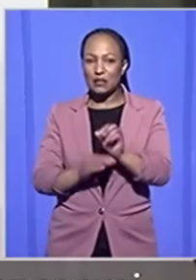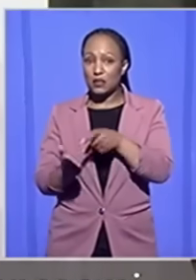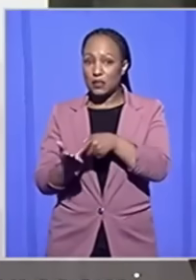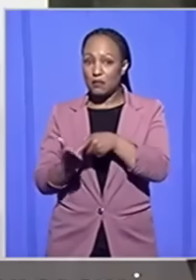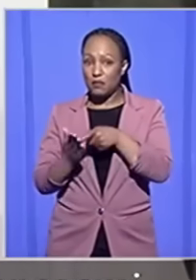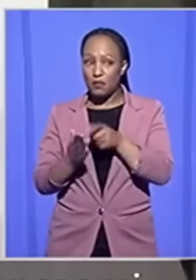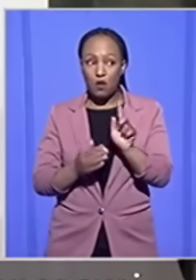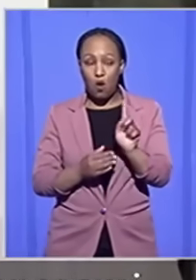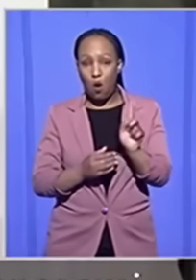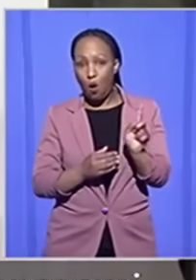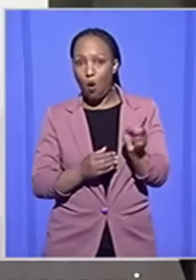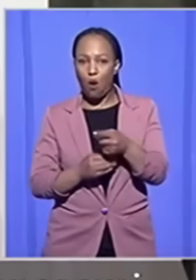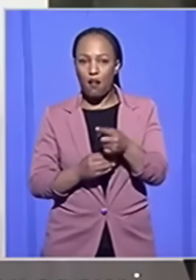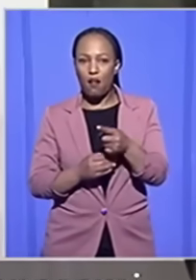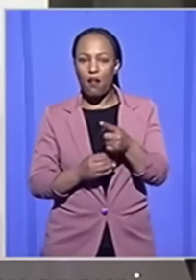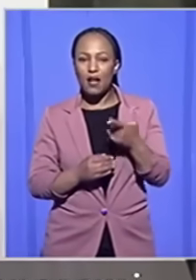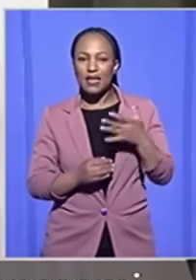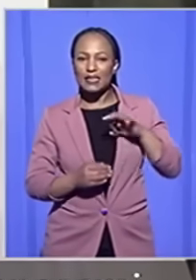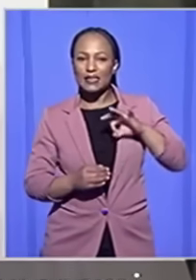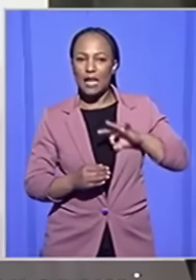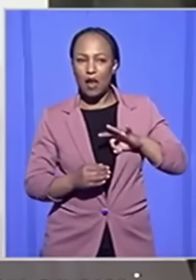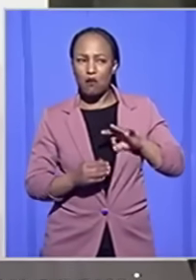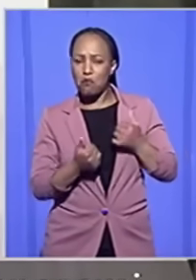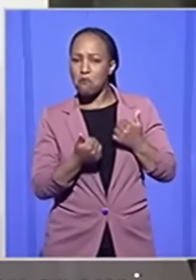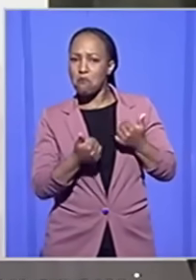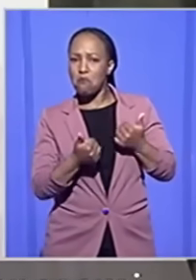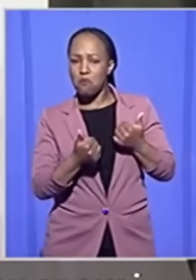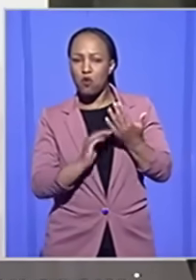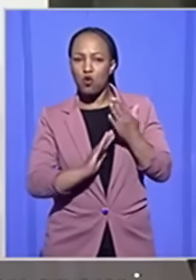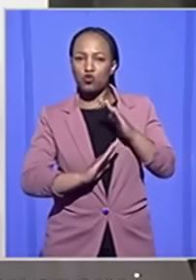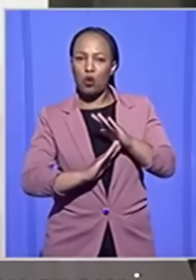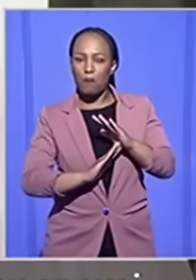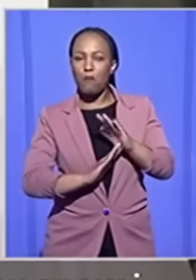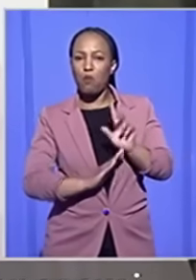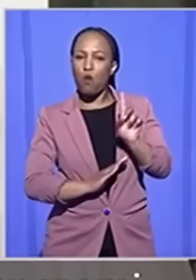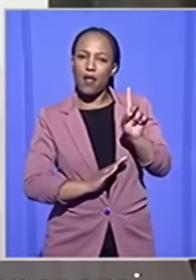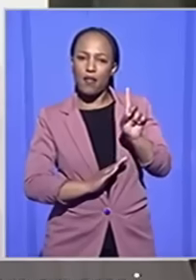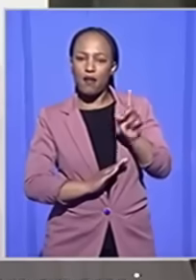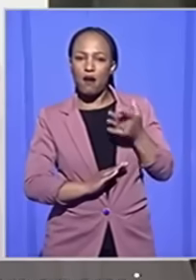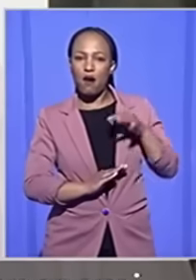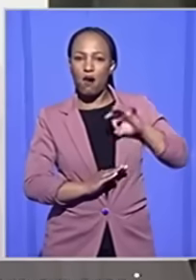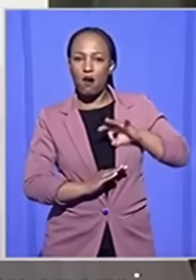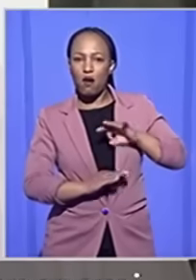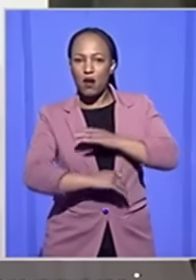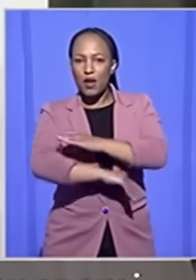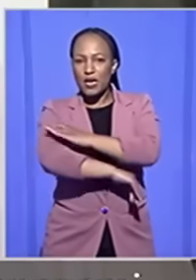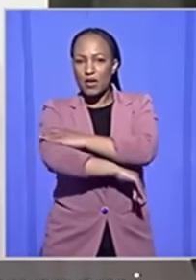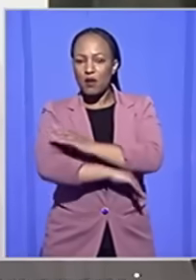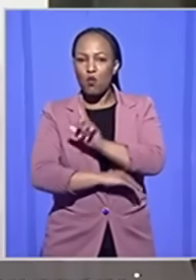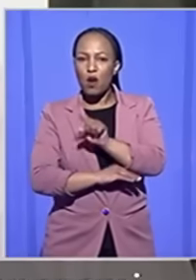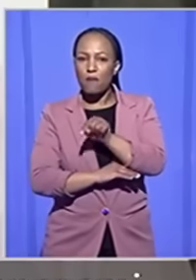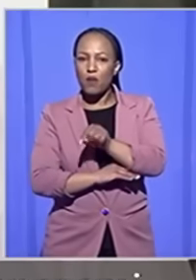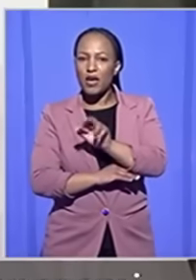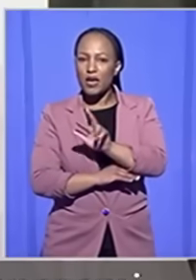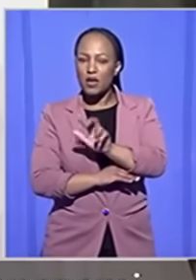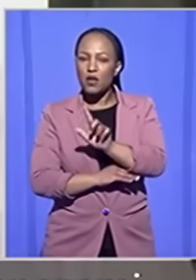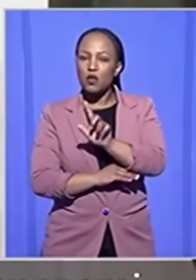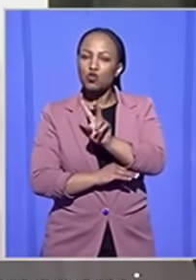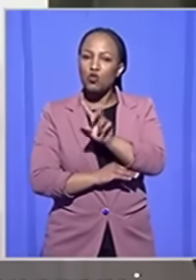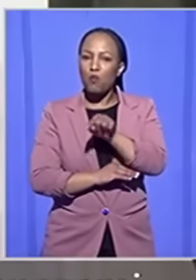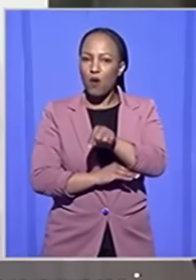They are competitively paid compared to other airlines. They're in the top 1% of earners. A captain will earn between 1.8 and 2.3 million rand a